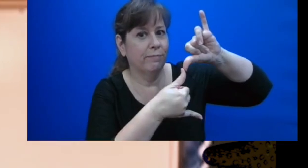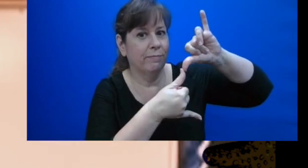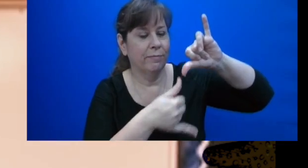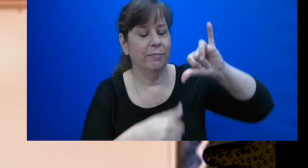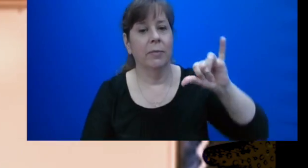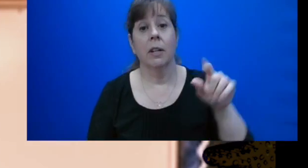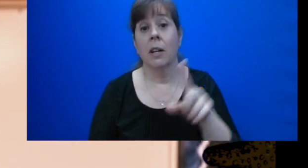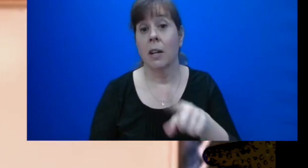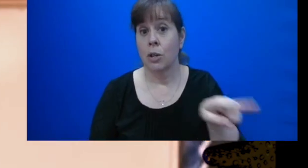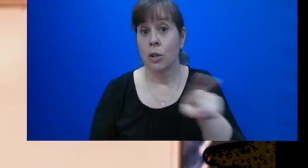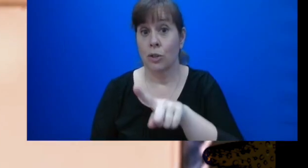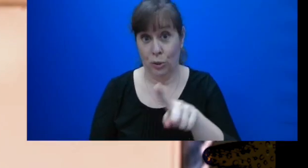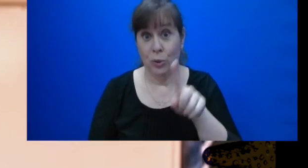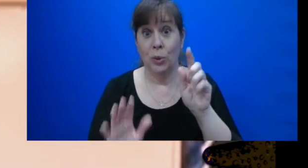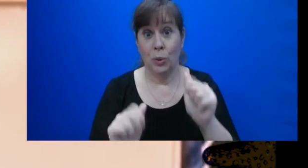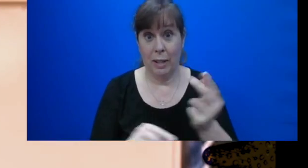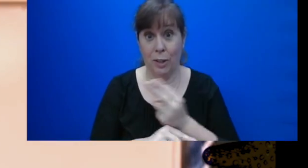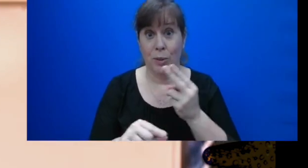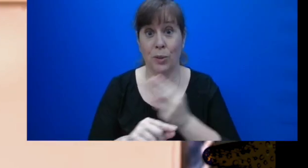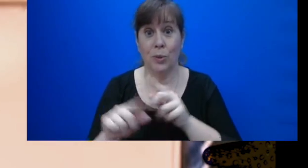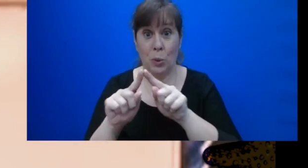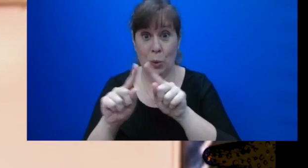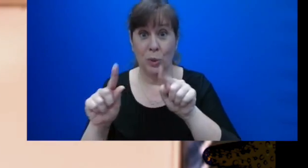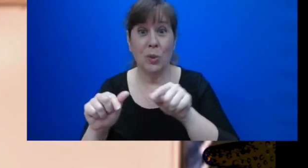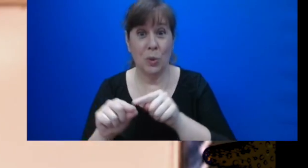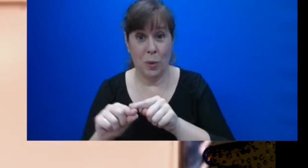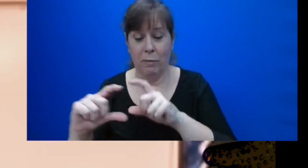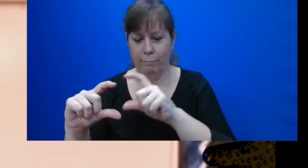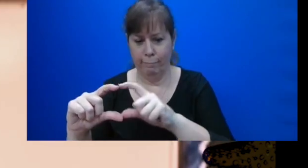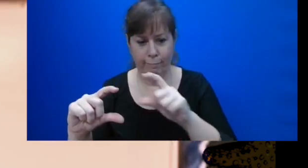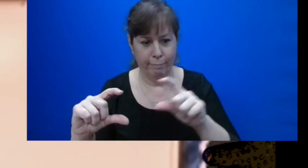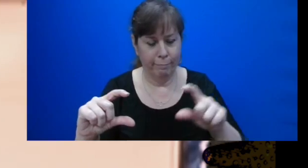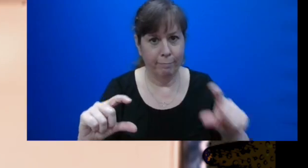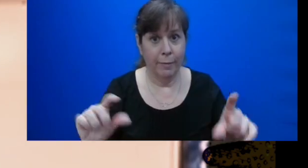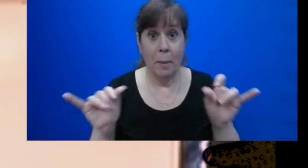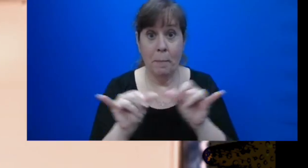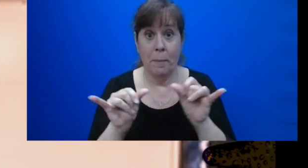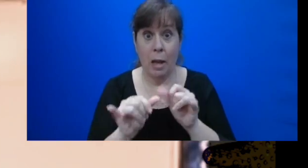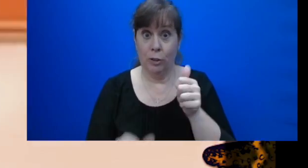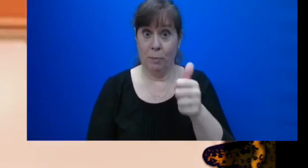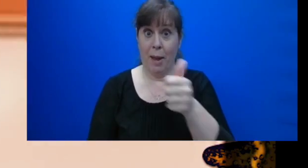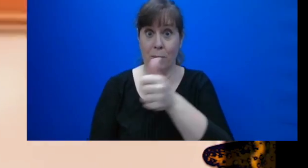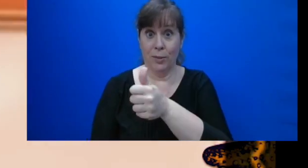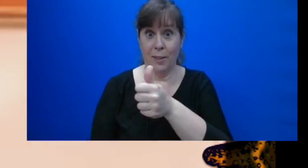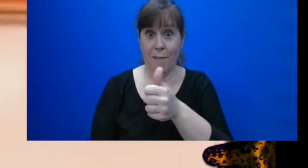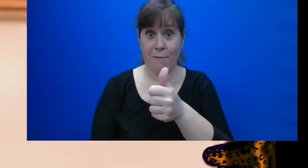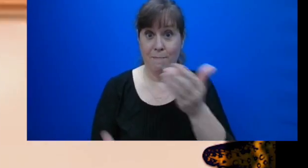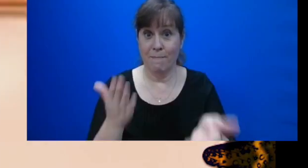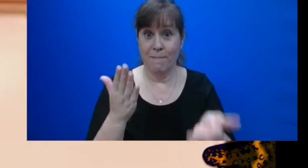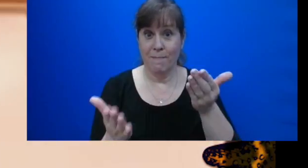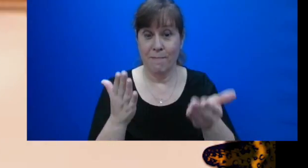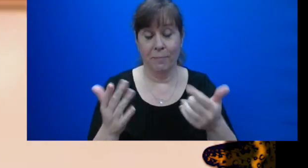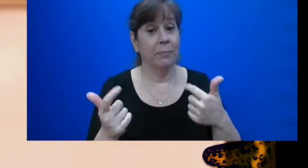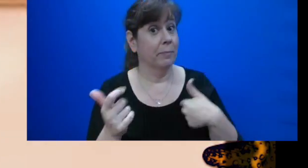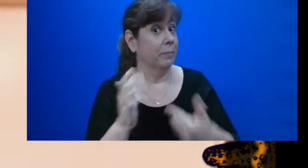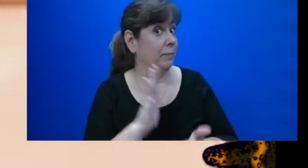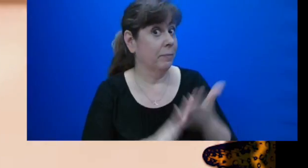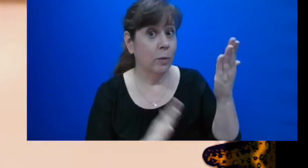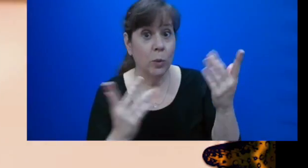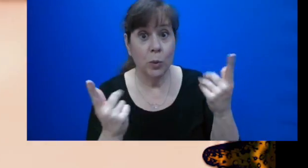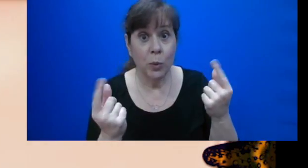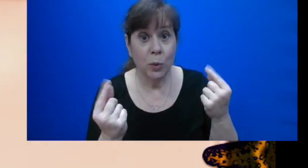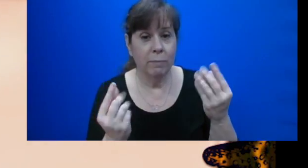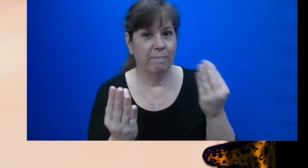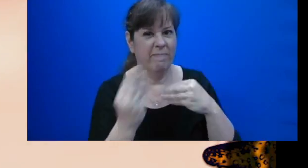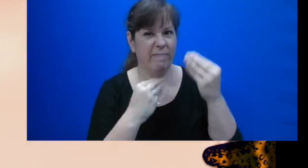Maybe you can grab some squares and try measuring something all by yourself. I'm off for a snack.